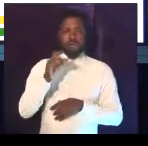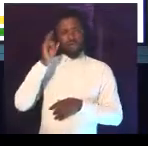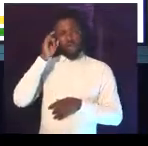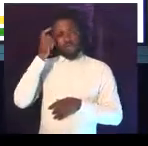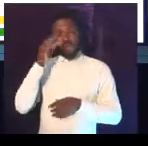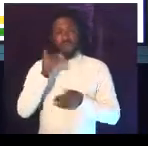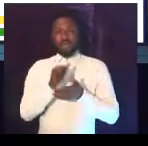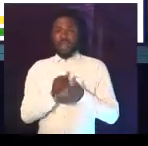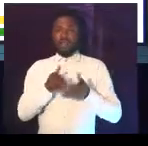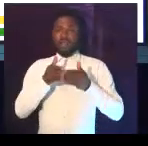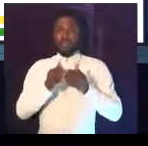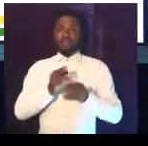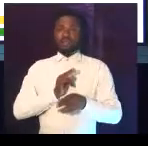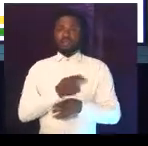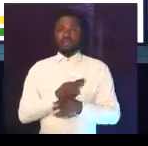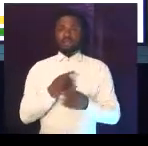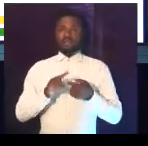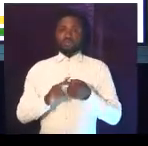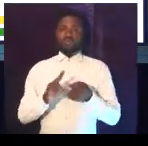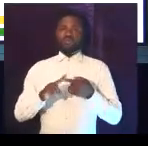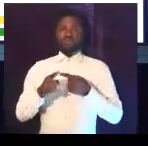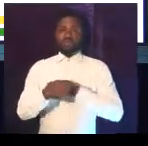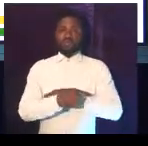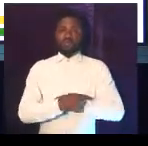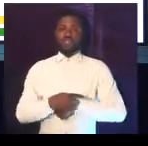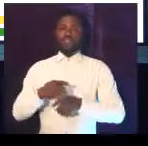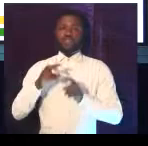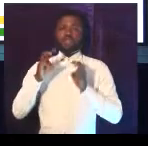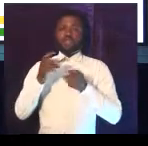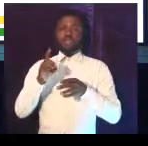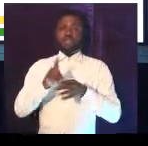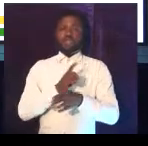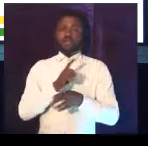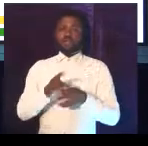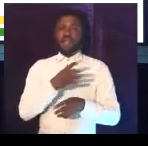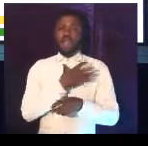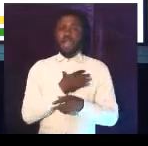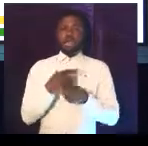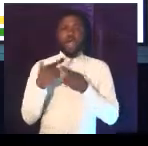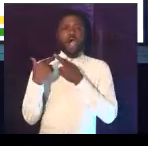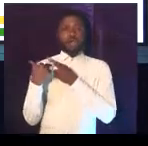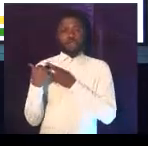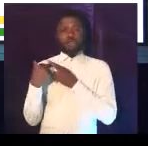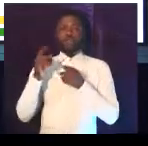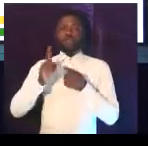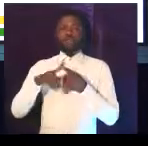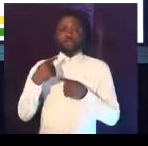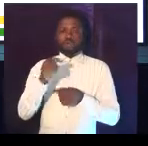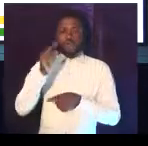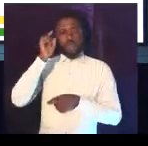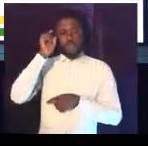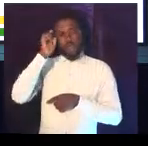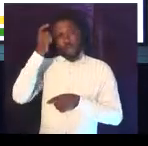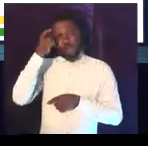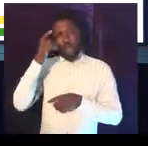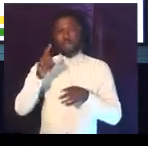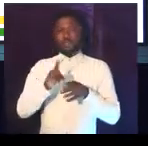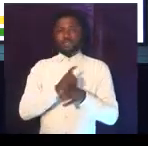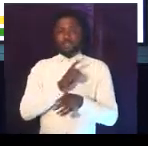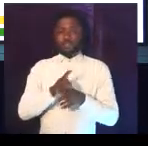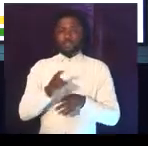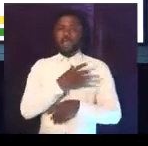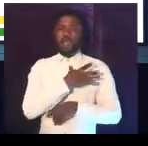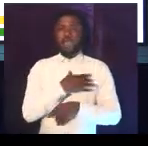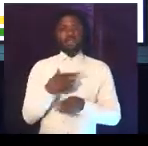of the government. That leads us to today's topic. Duties and obligations to the government.